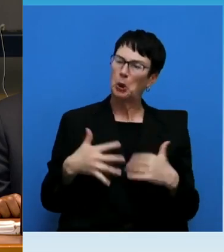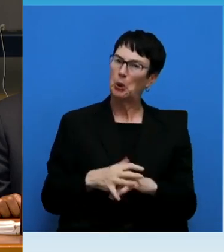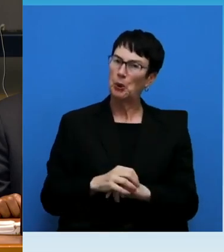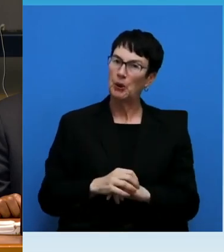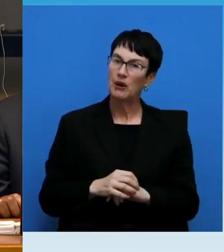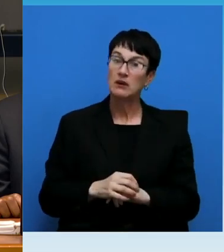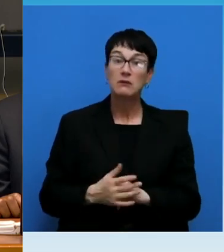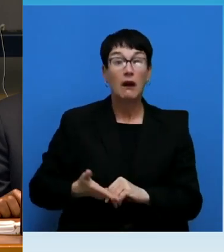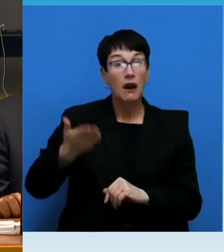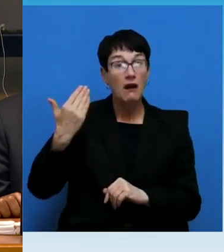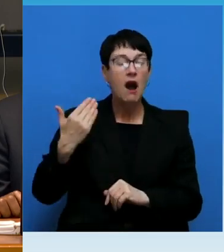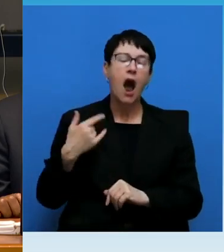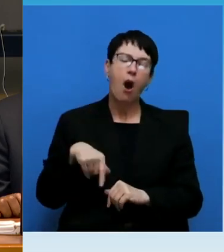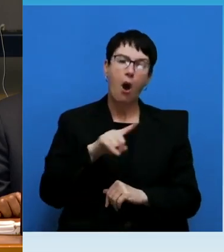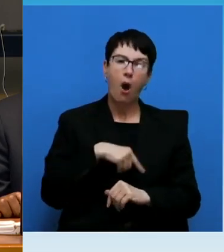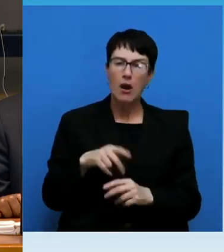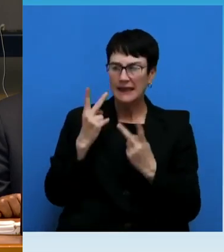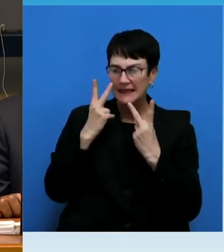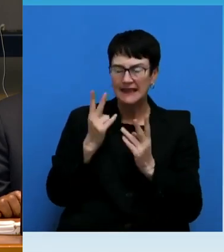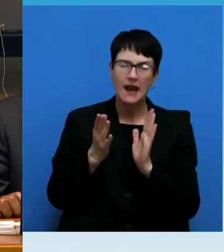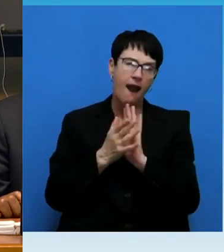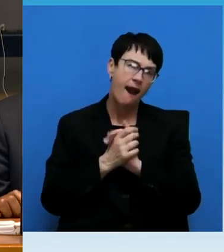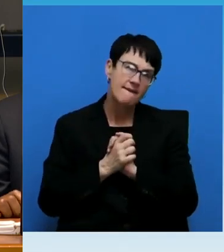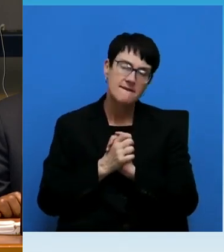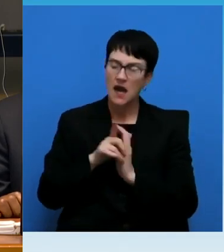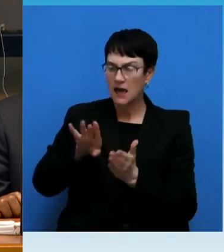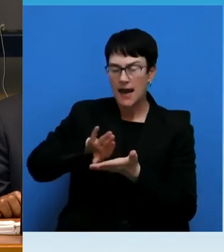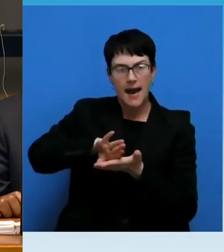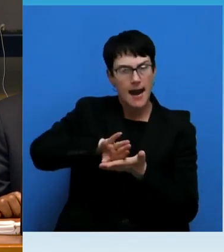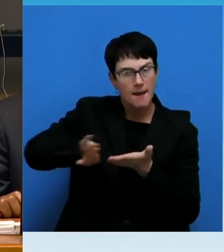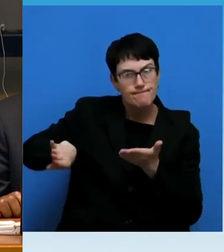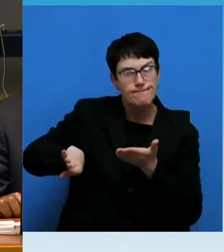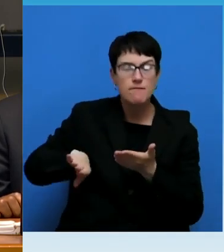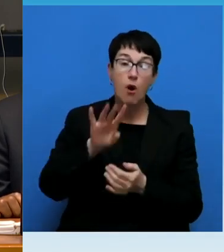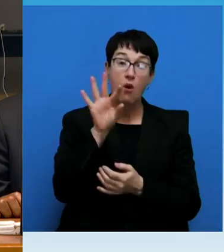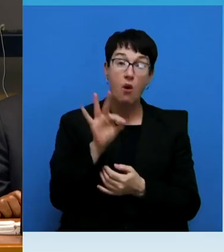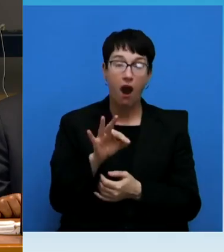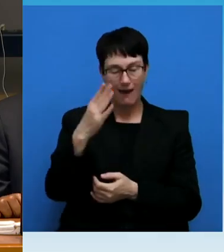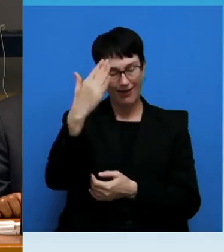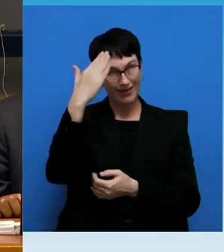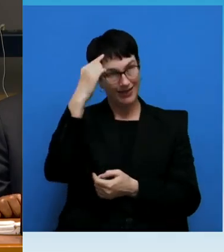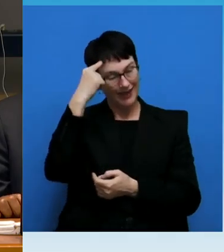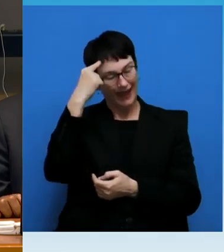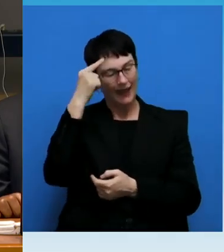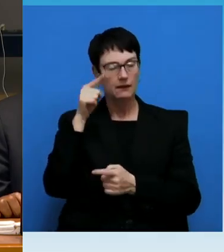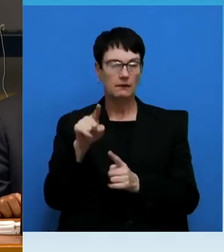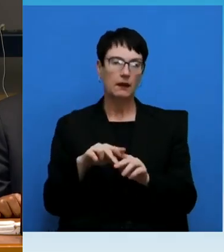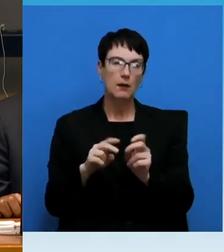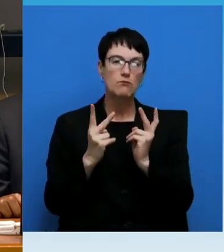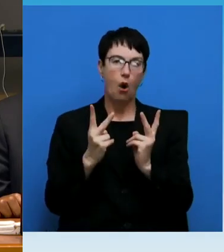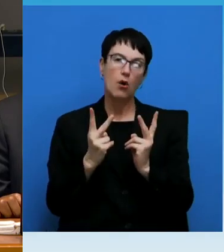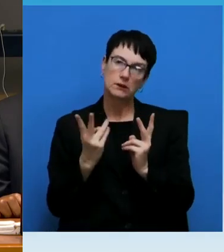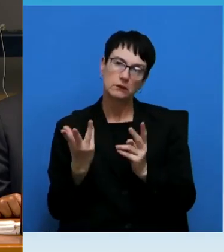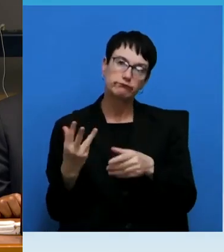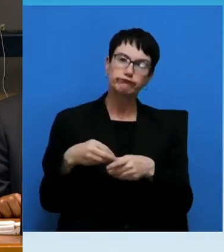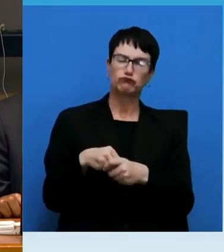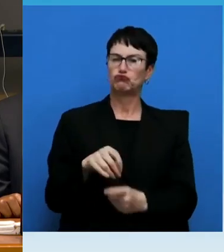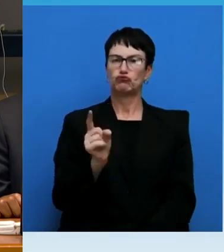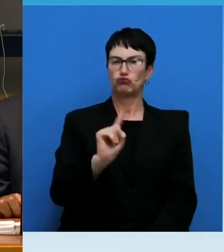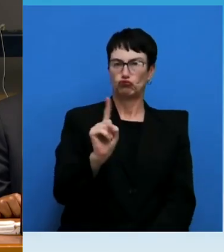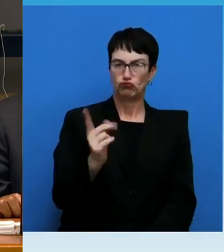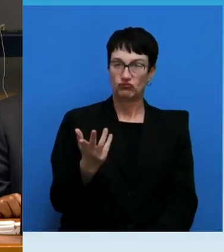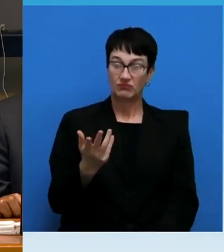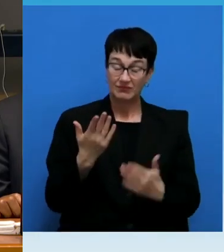yet secondary policy goal. The UN Disability Inclusion Strategy, UNDIS, has completely shifted